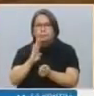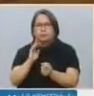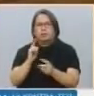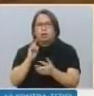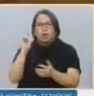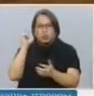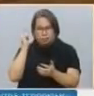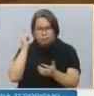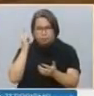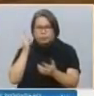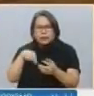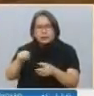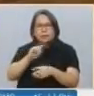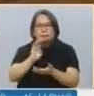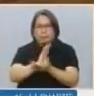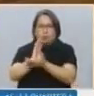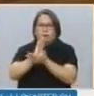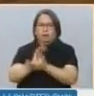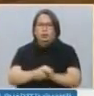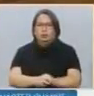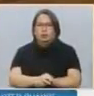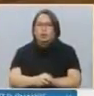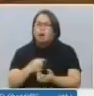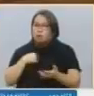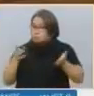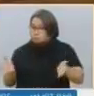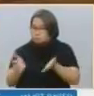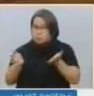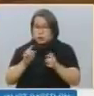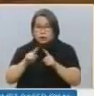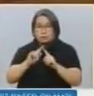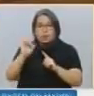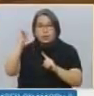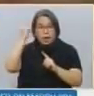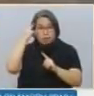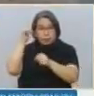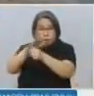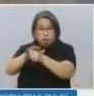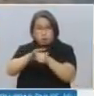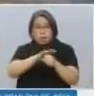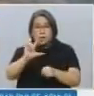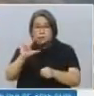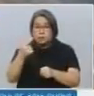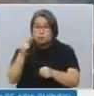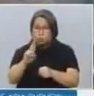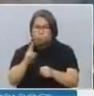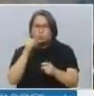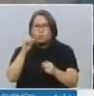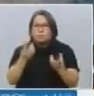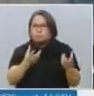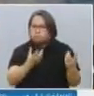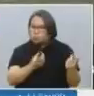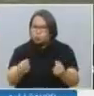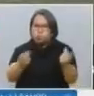shall soon follow. I urge local government units to